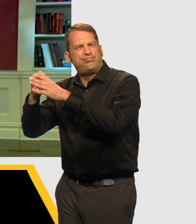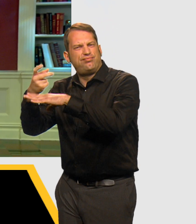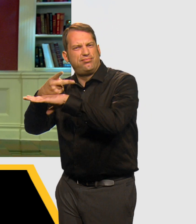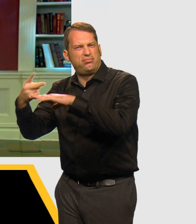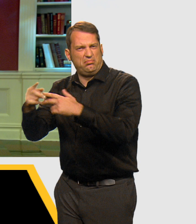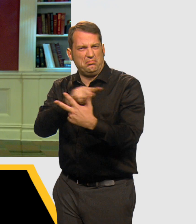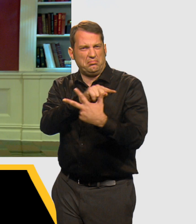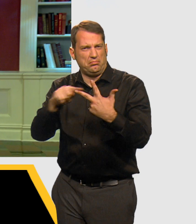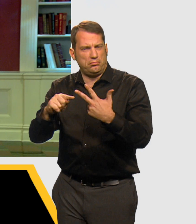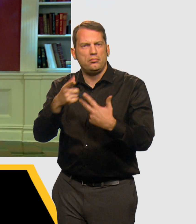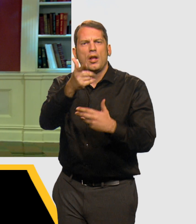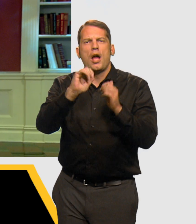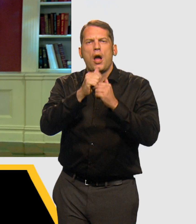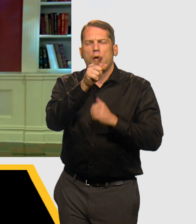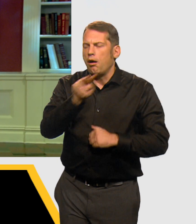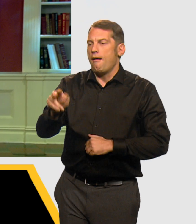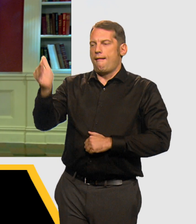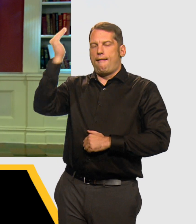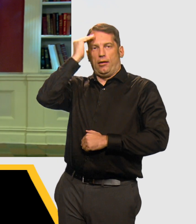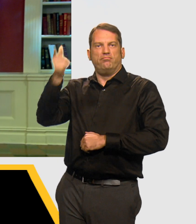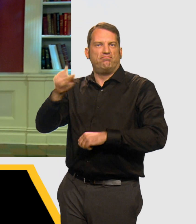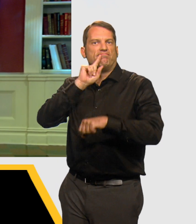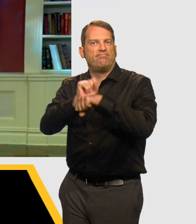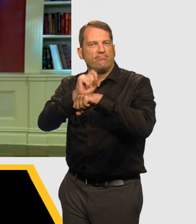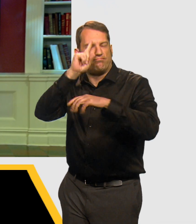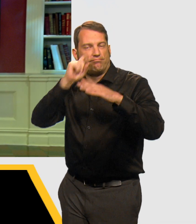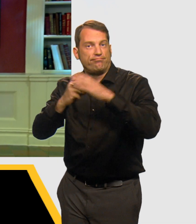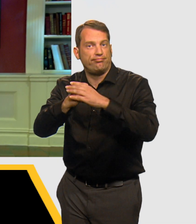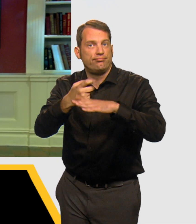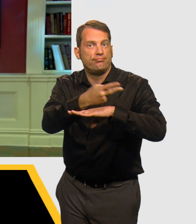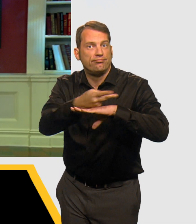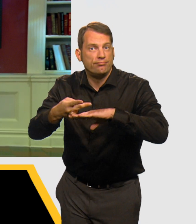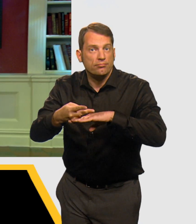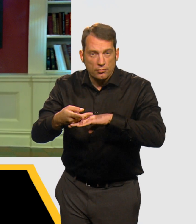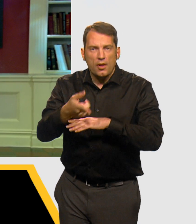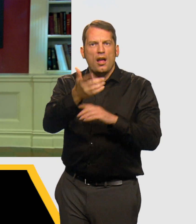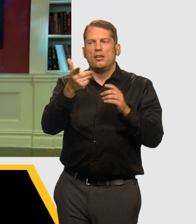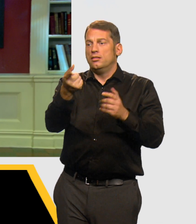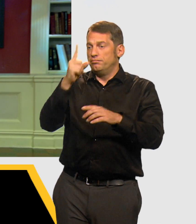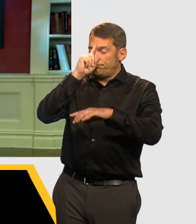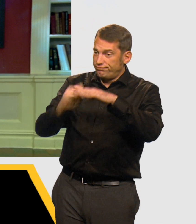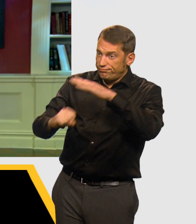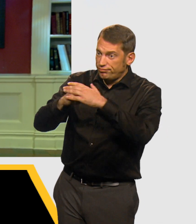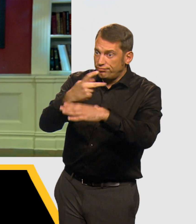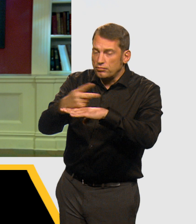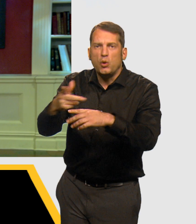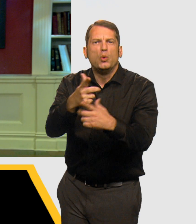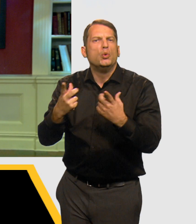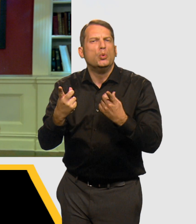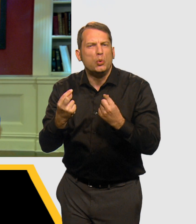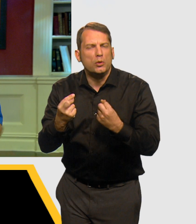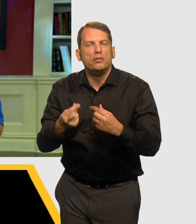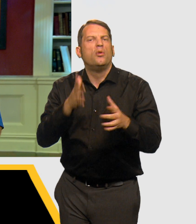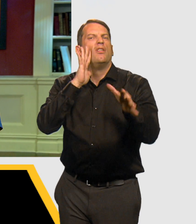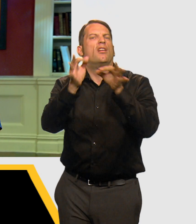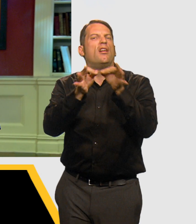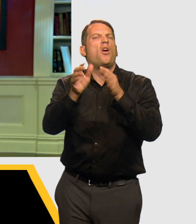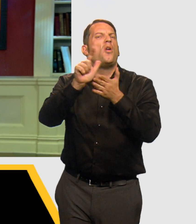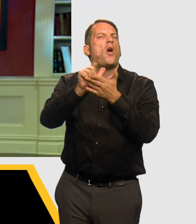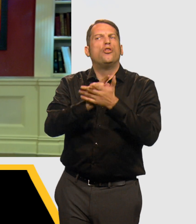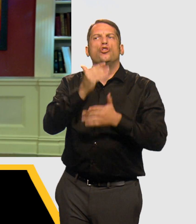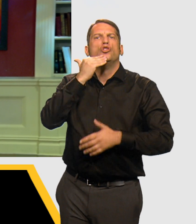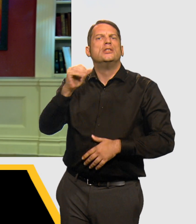an opioid, naloxone, and opioid overdose, how to identify an overdose, how to respond to an